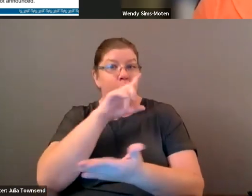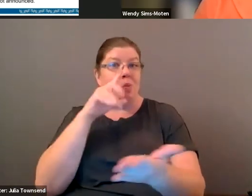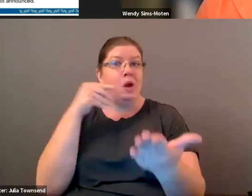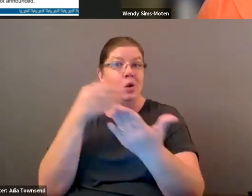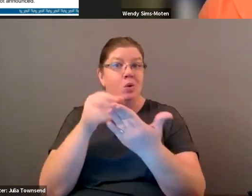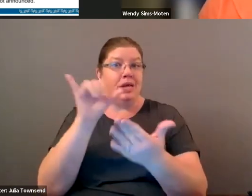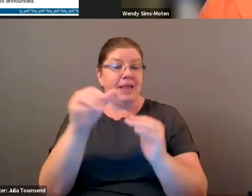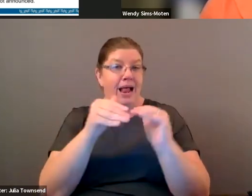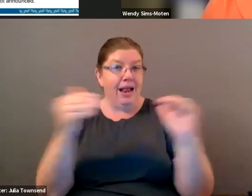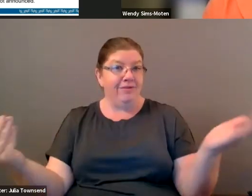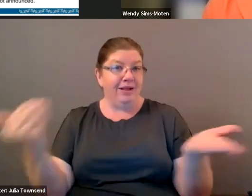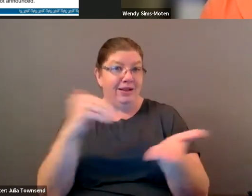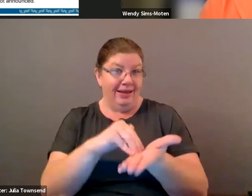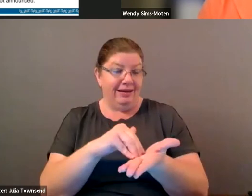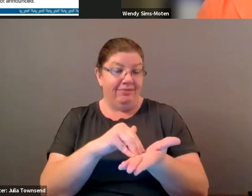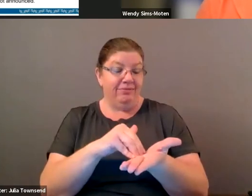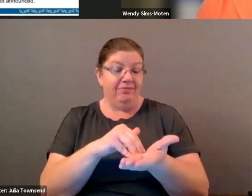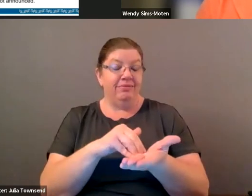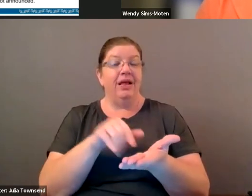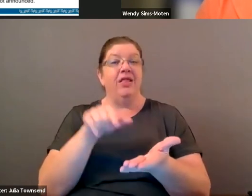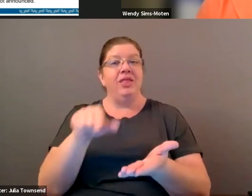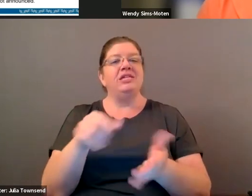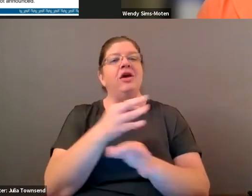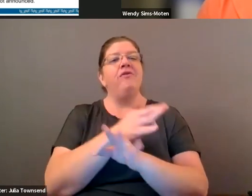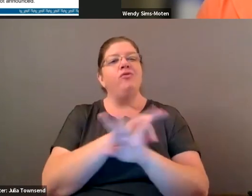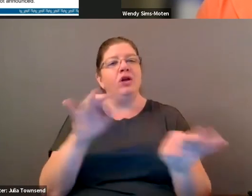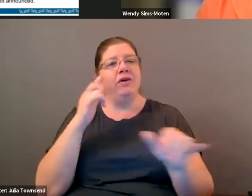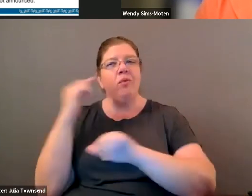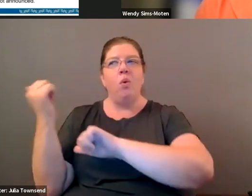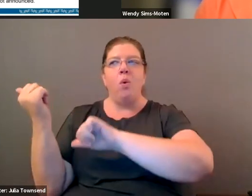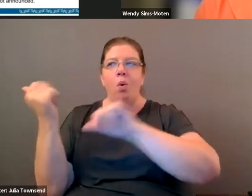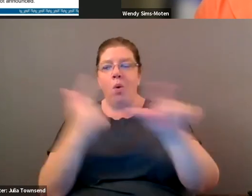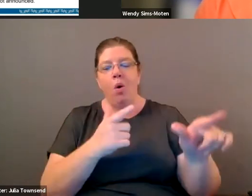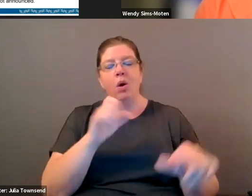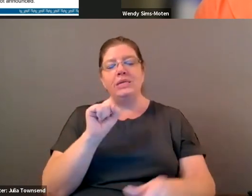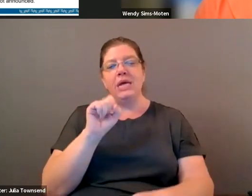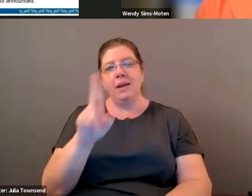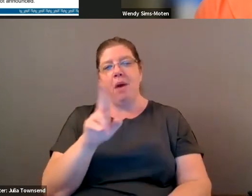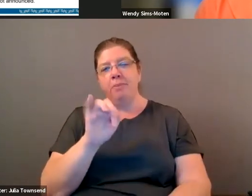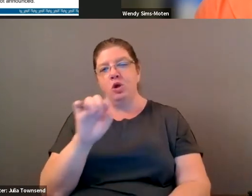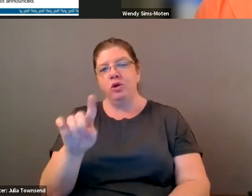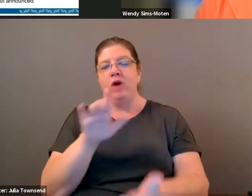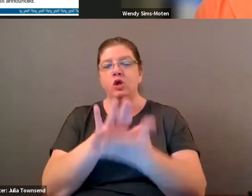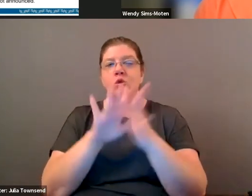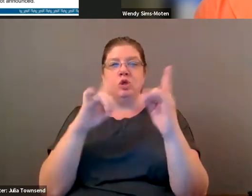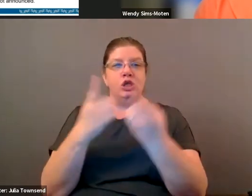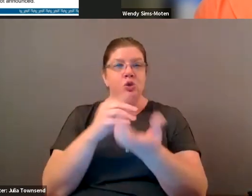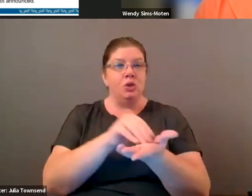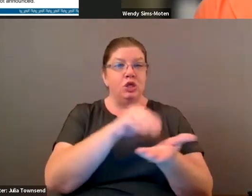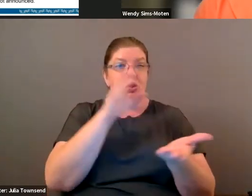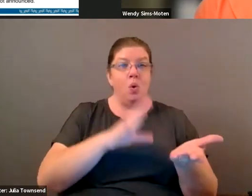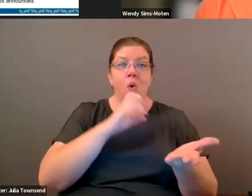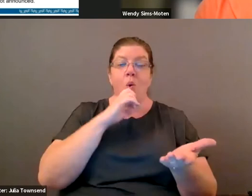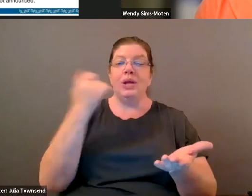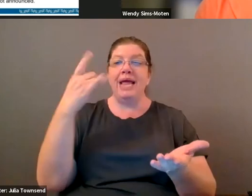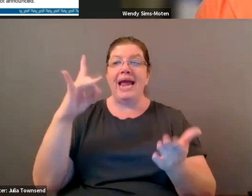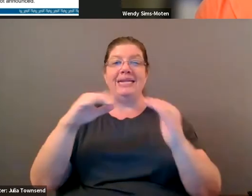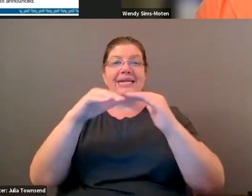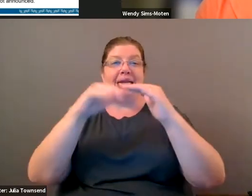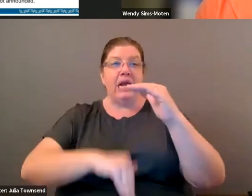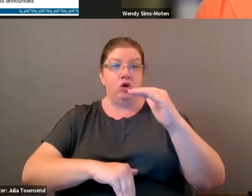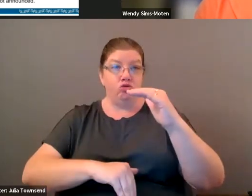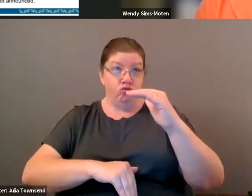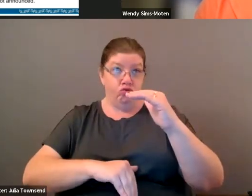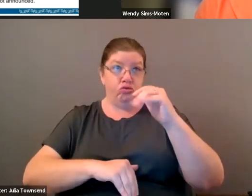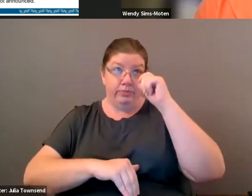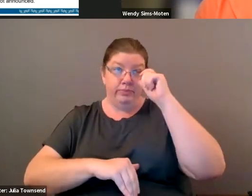level. This will be free to all Santa Barbara Unified School District students 18 and under.